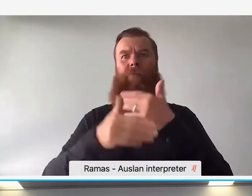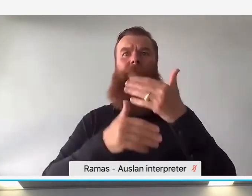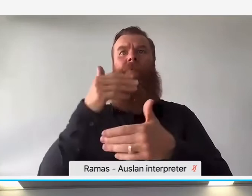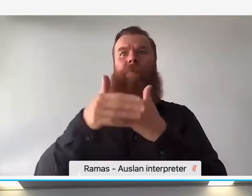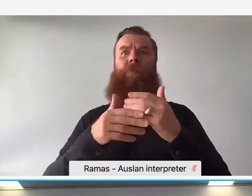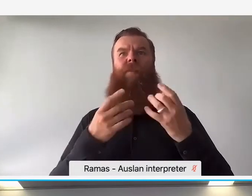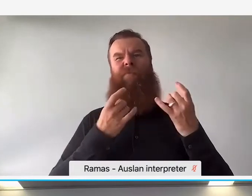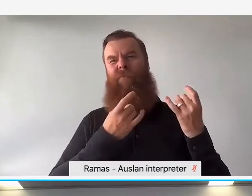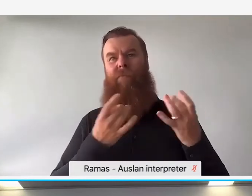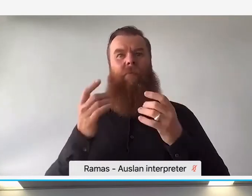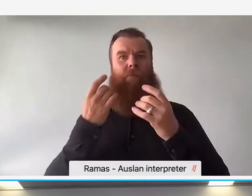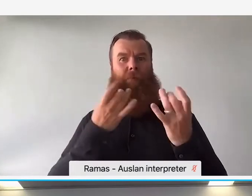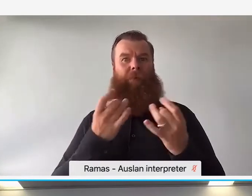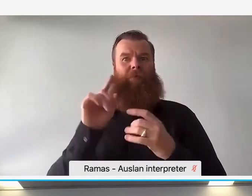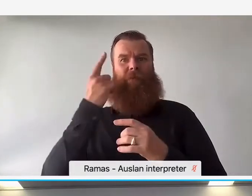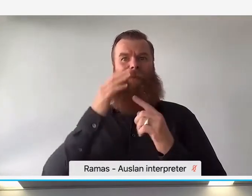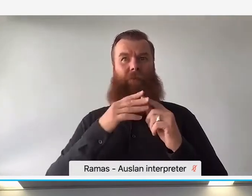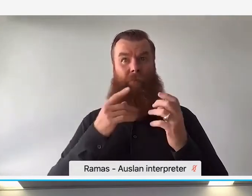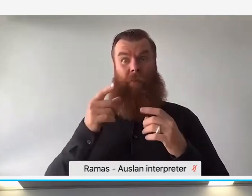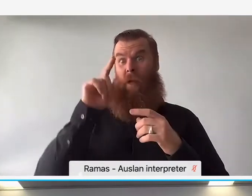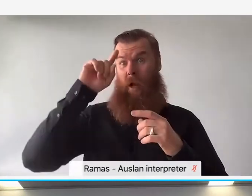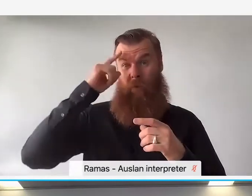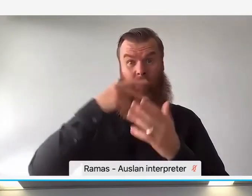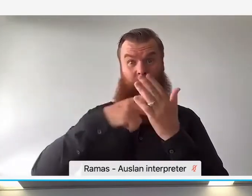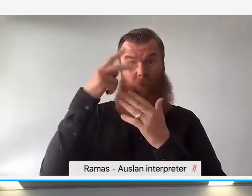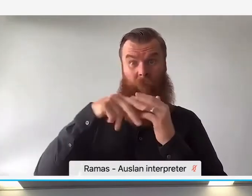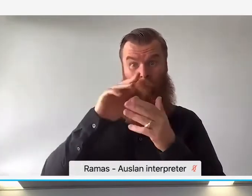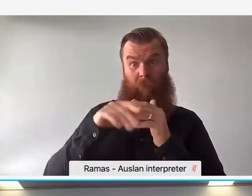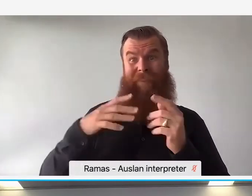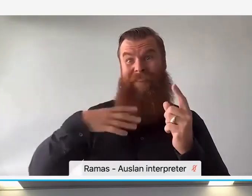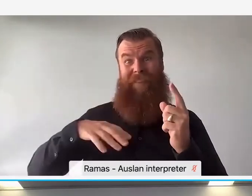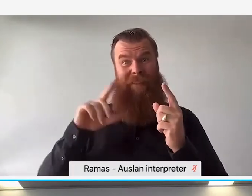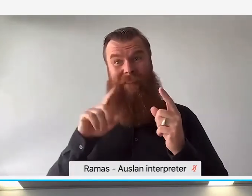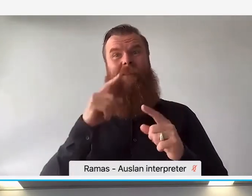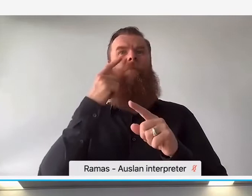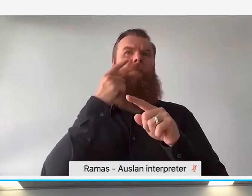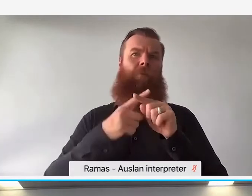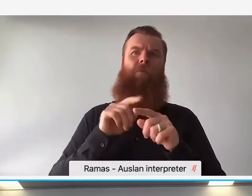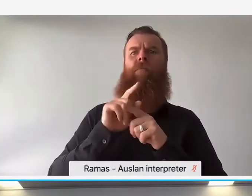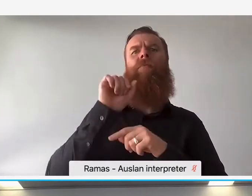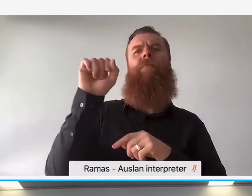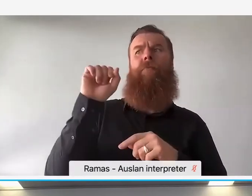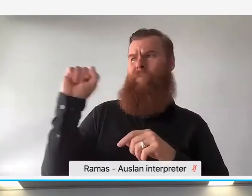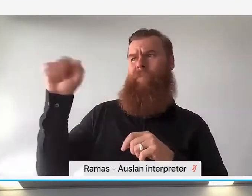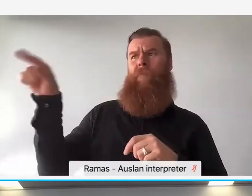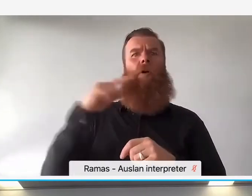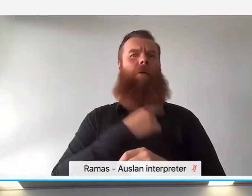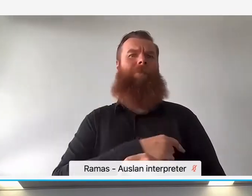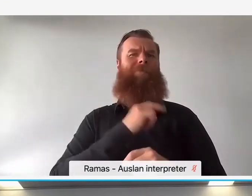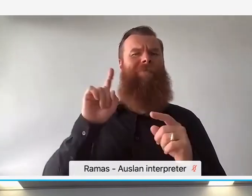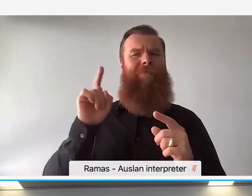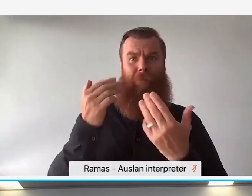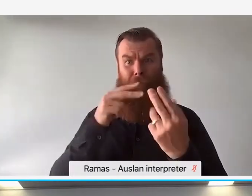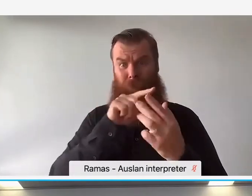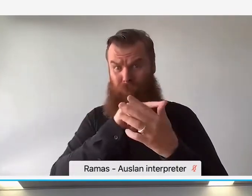understanding the scheme's requirements for employers and your obligations. This includes understanding the accommodation